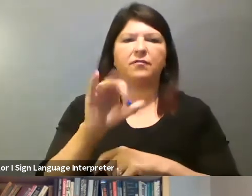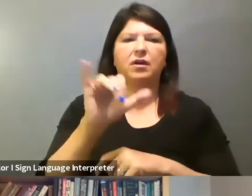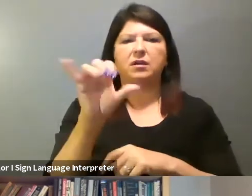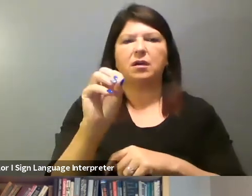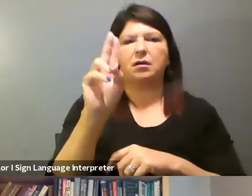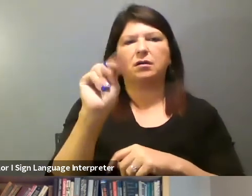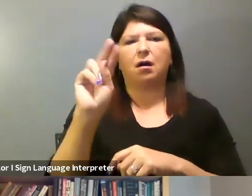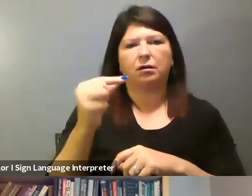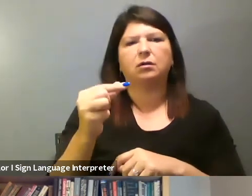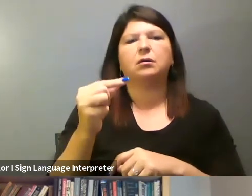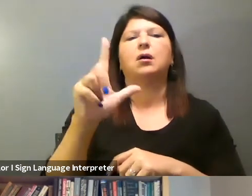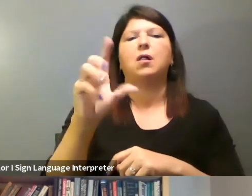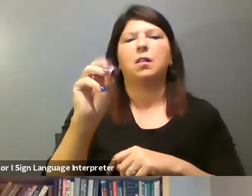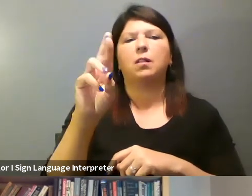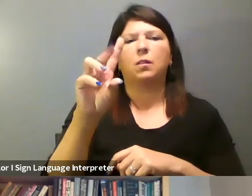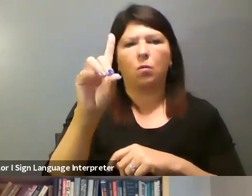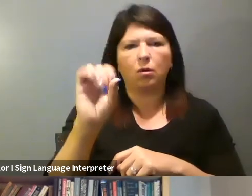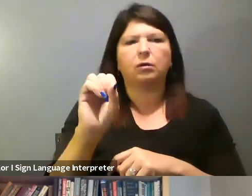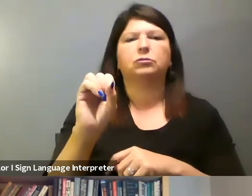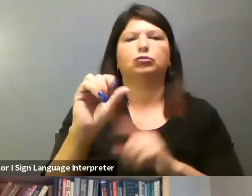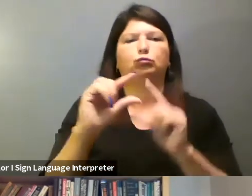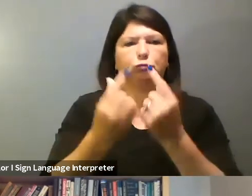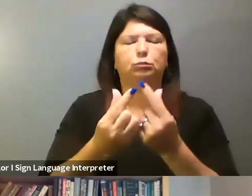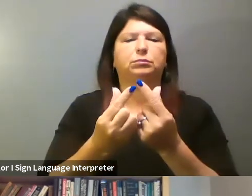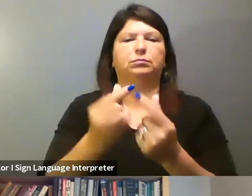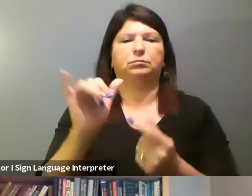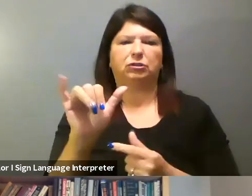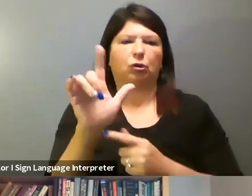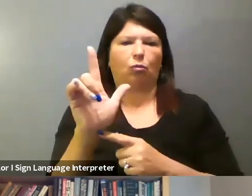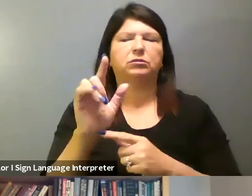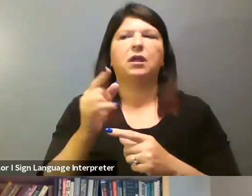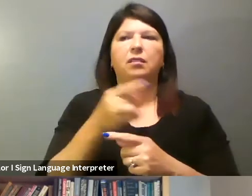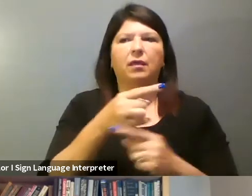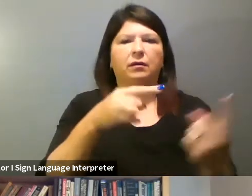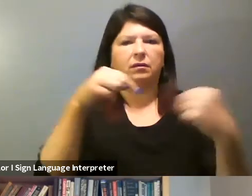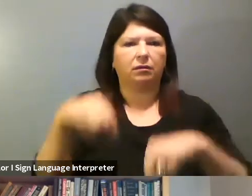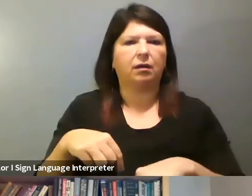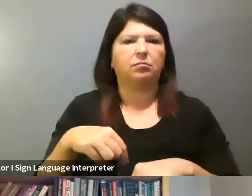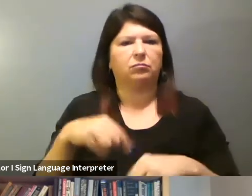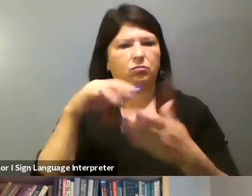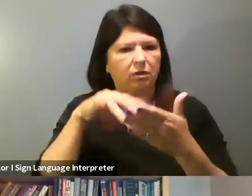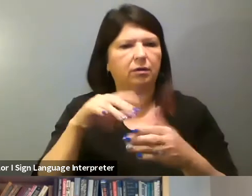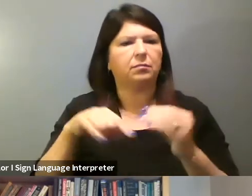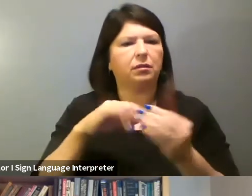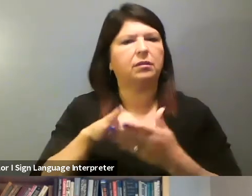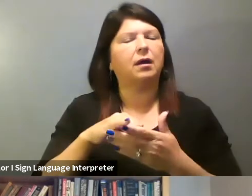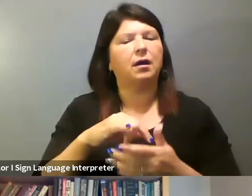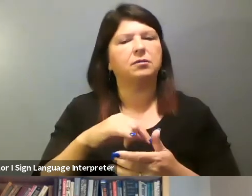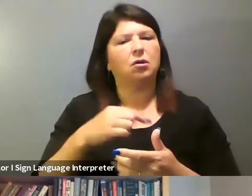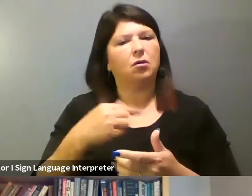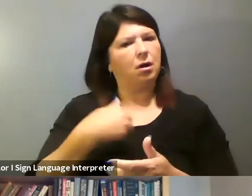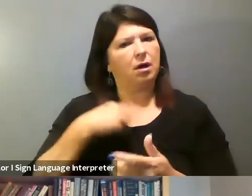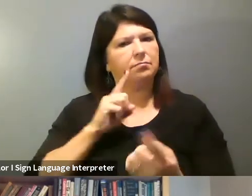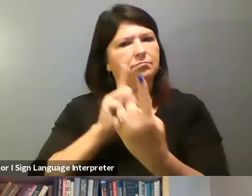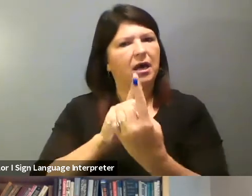York, to Montreal, in the mid 70s to study here. So when I wrote Mutula, the first time I said, I told